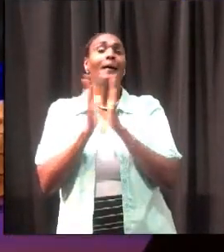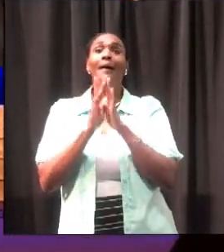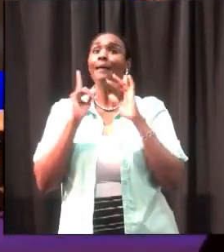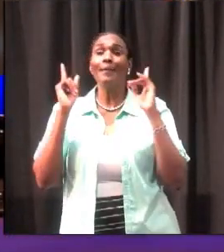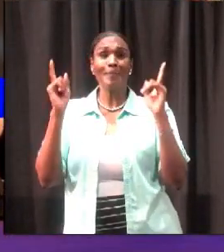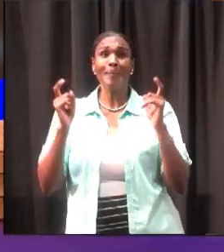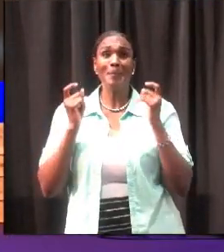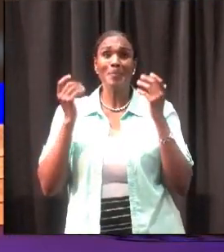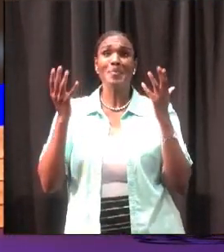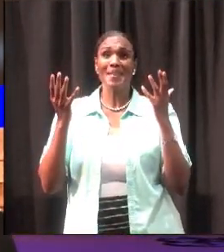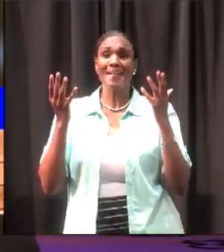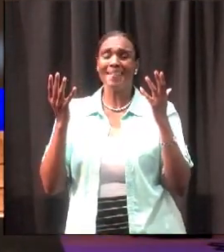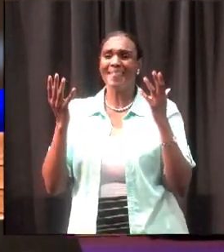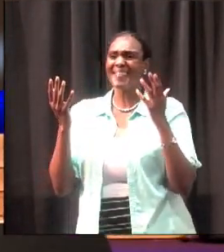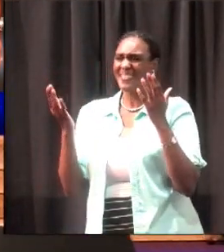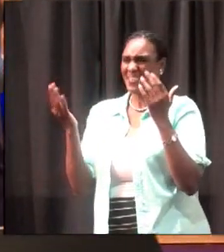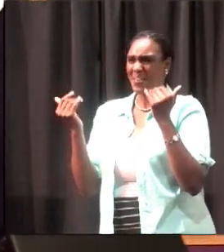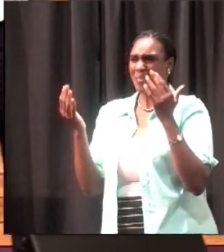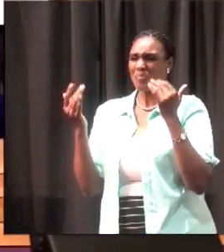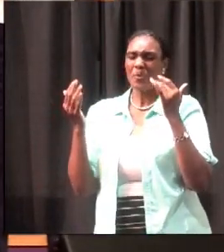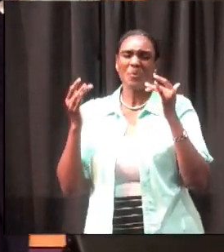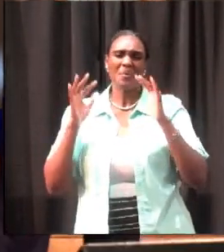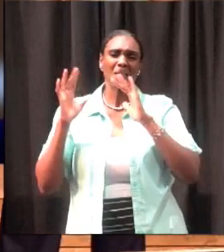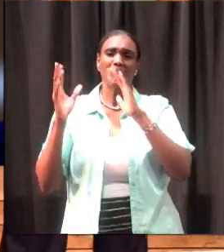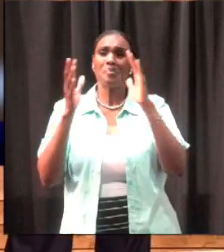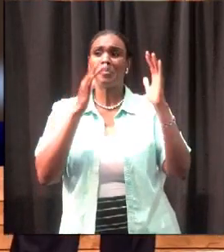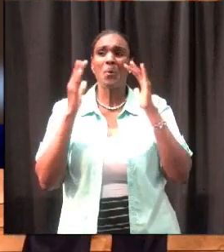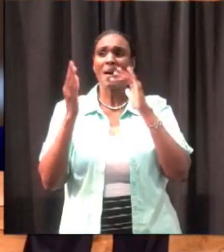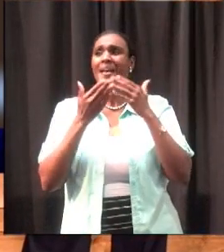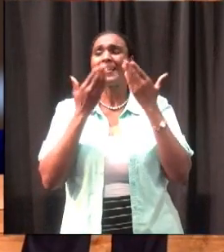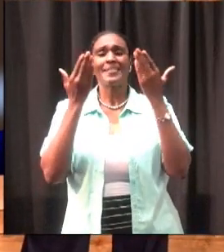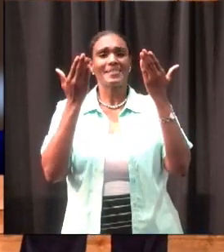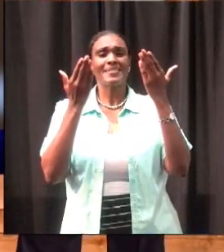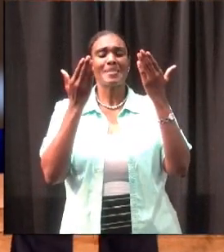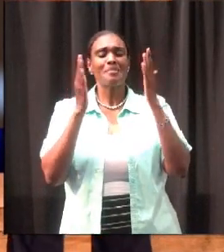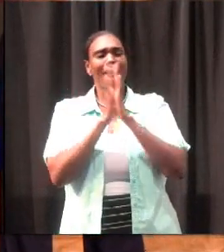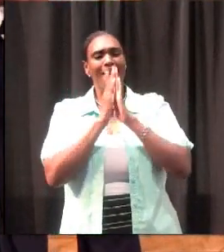Hallelujah. Come on and start giving them praise. Hallelujah.